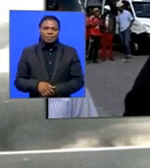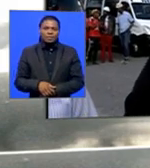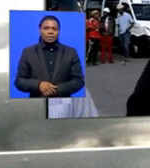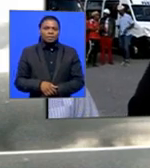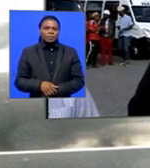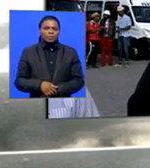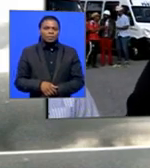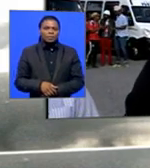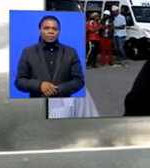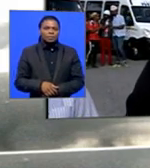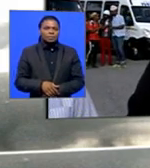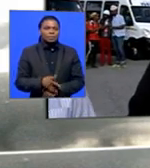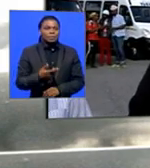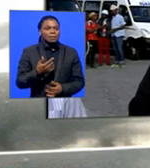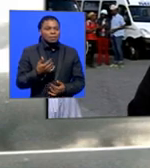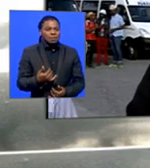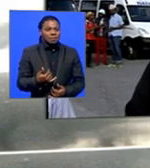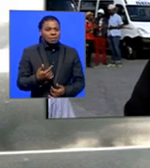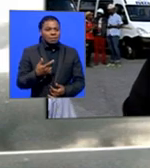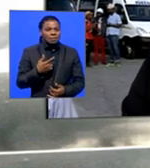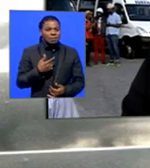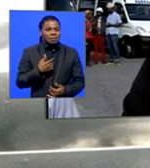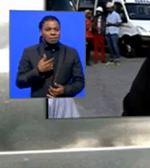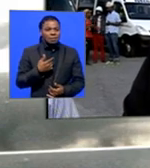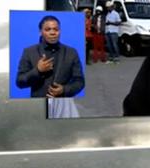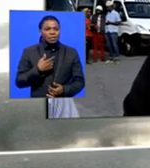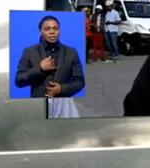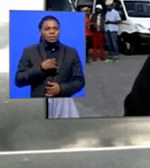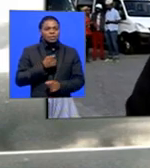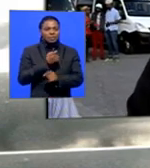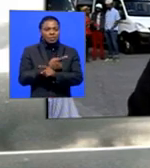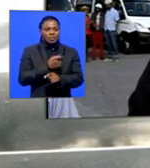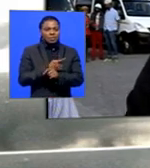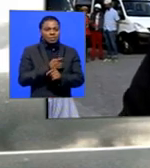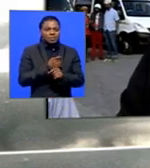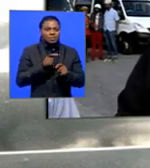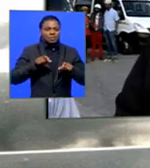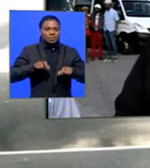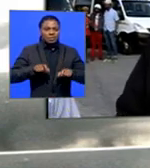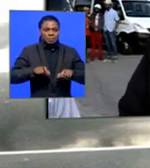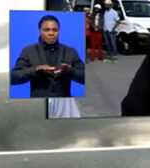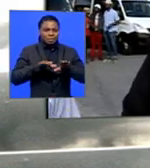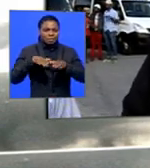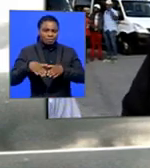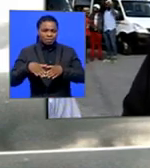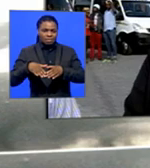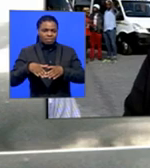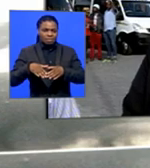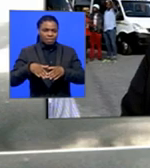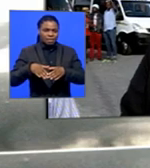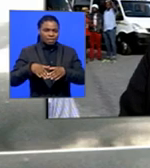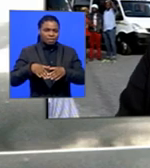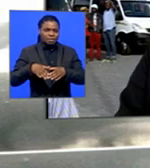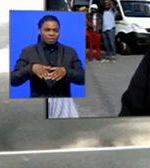ons kom lewendig na julle toe van die Joe Gabi terminus waar busse en taxis vanaf sal vertrek om veral